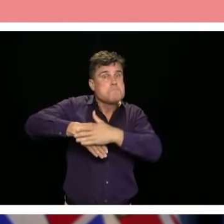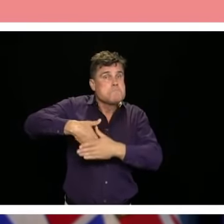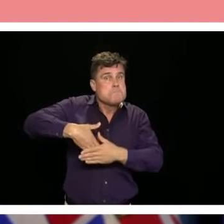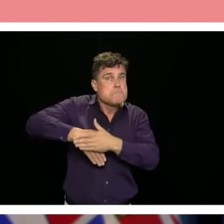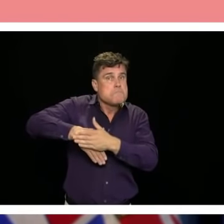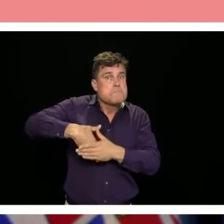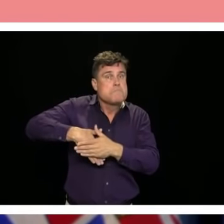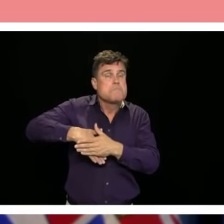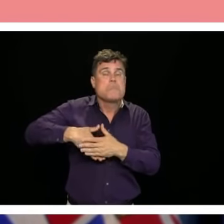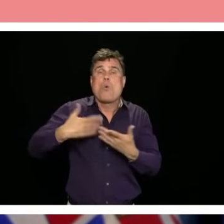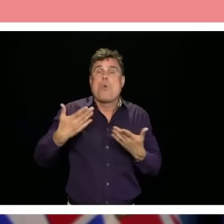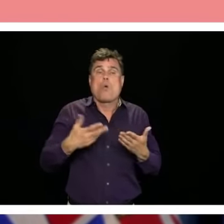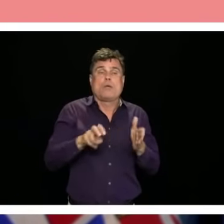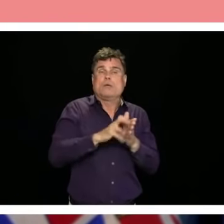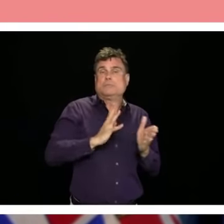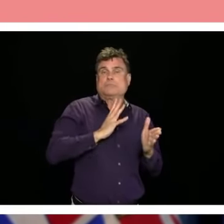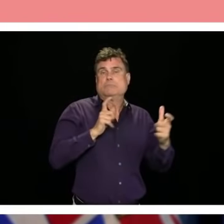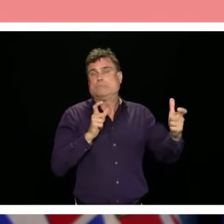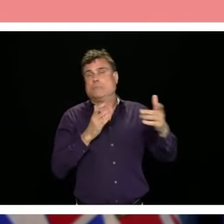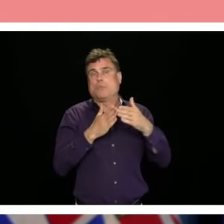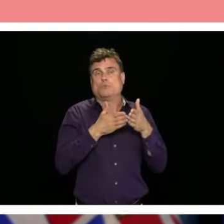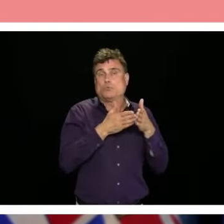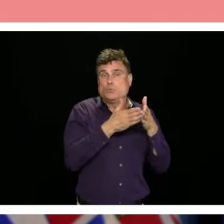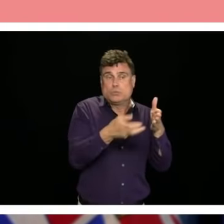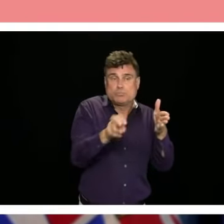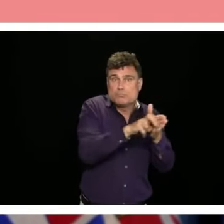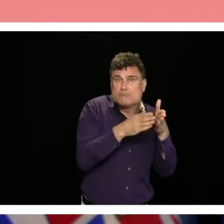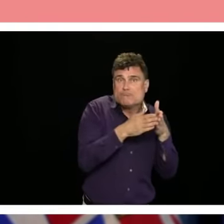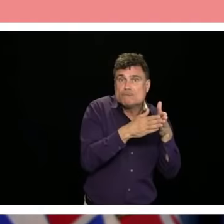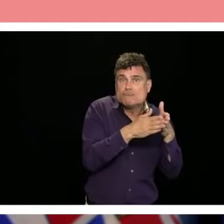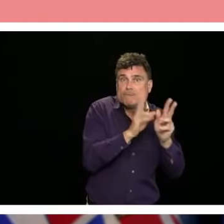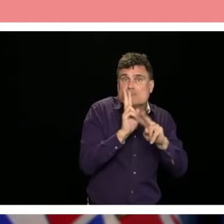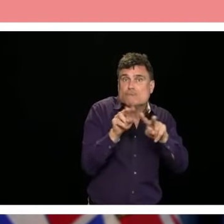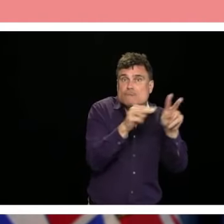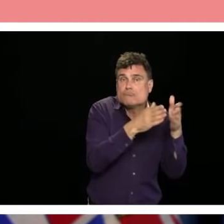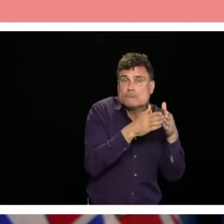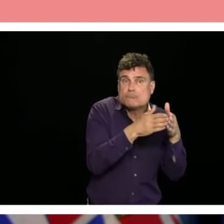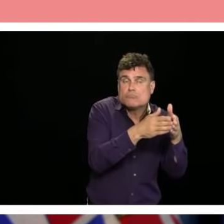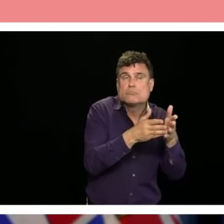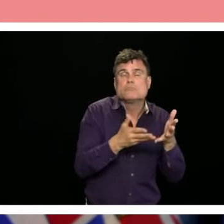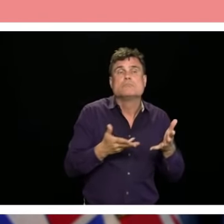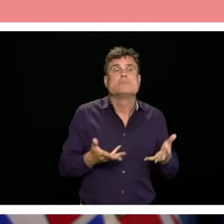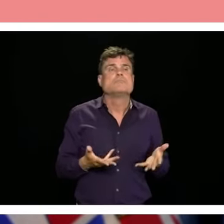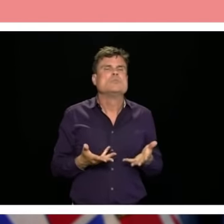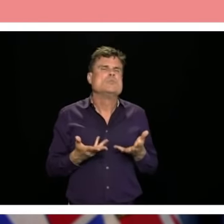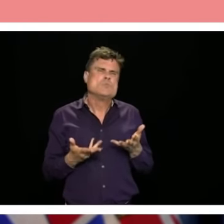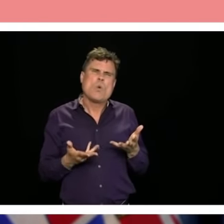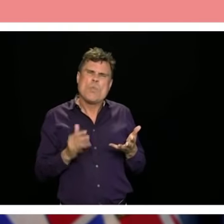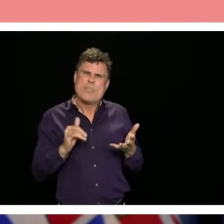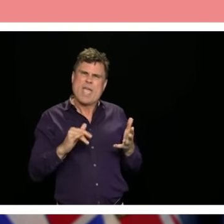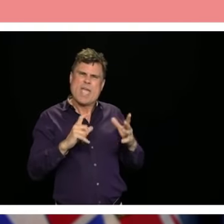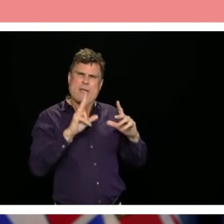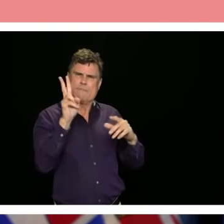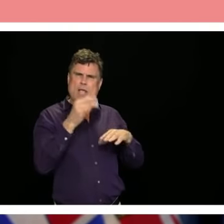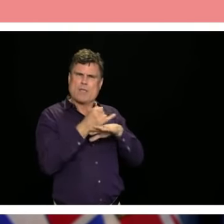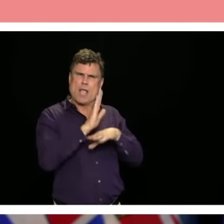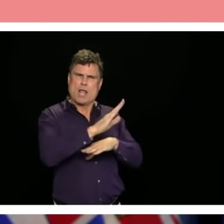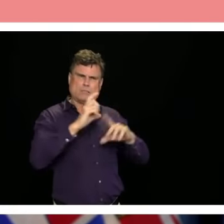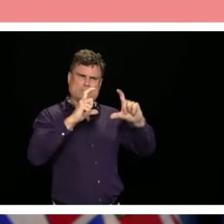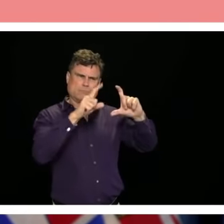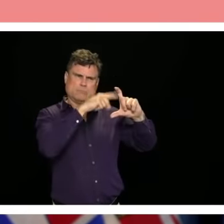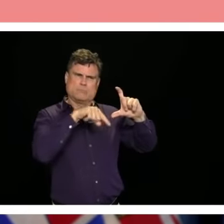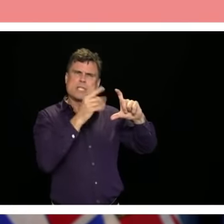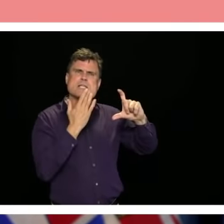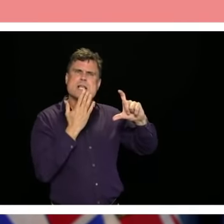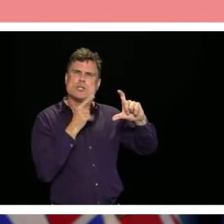I won't say not even India, but other. So that's a whole bucket of other places that people have come back